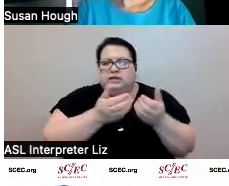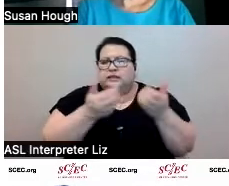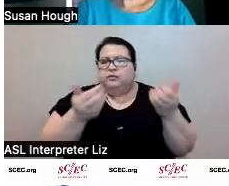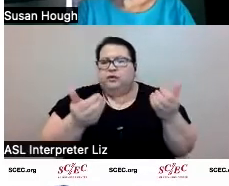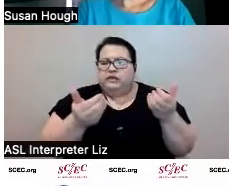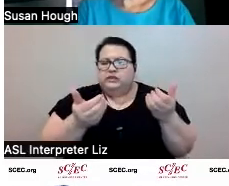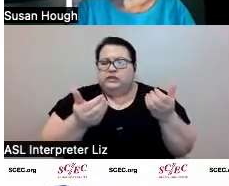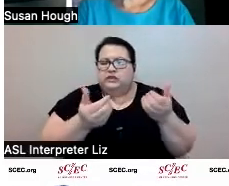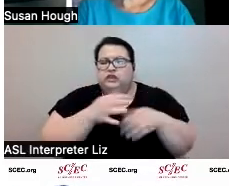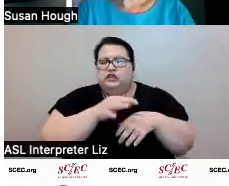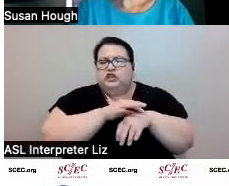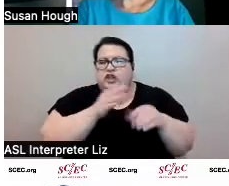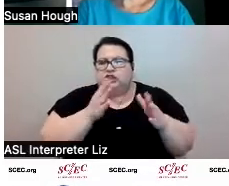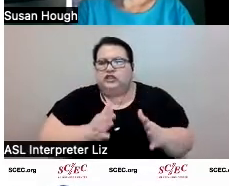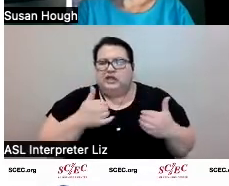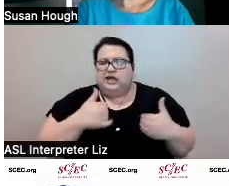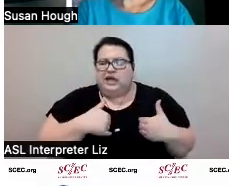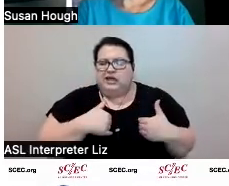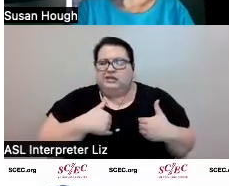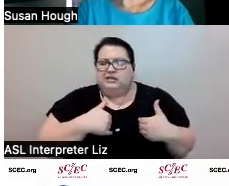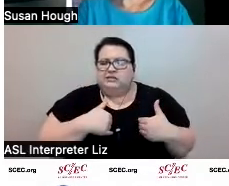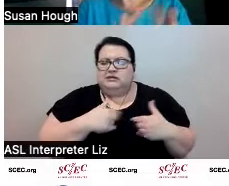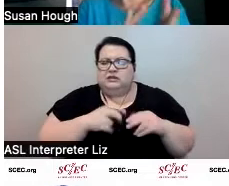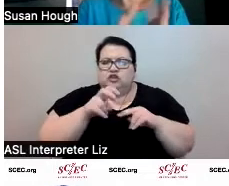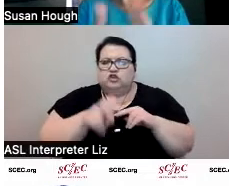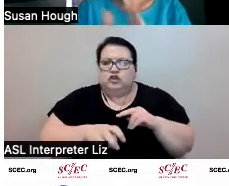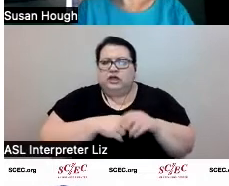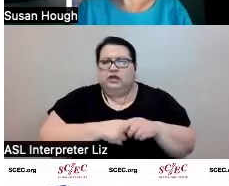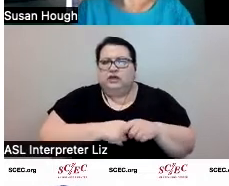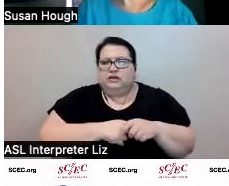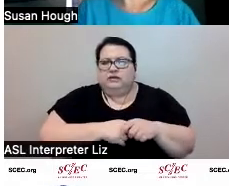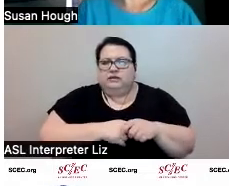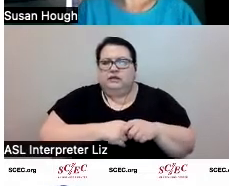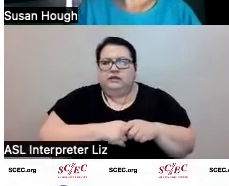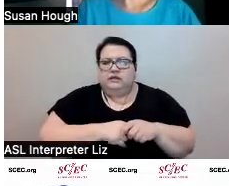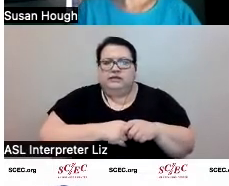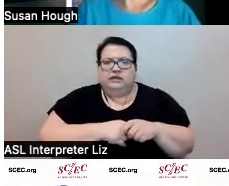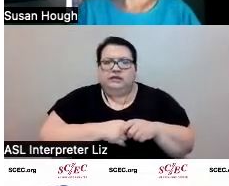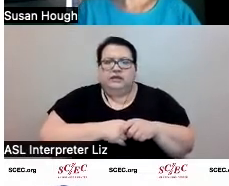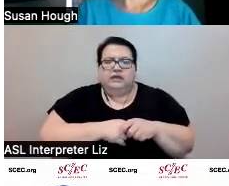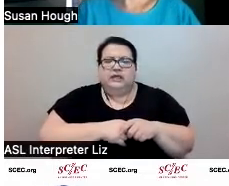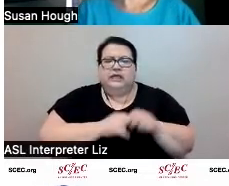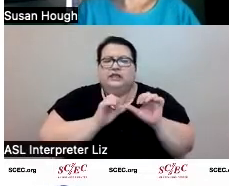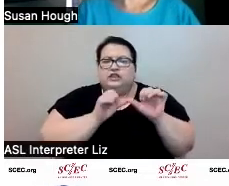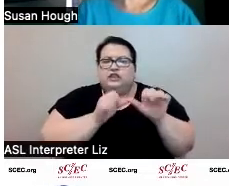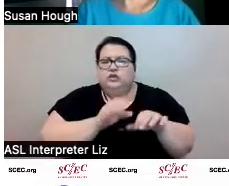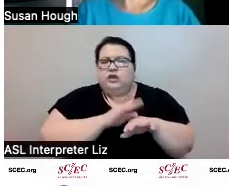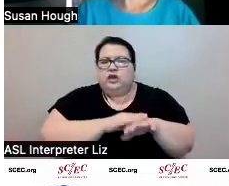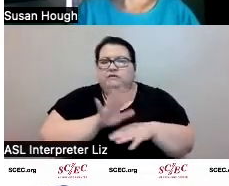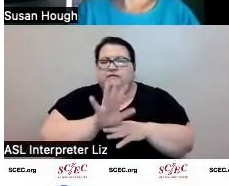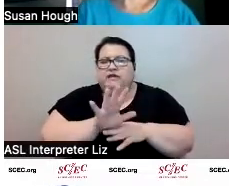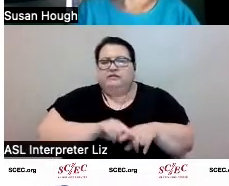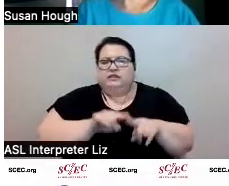separations that geologists had mapped. It jumped, it continued on 5 different faults